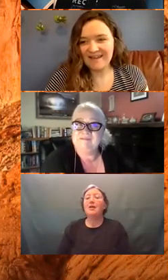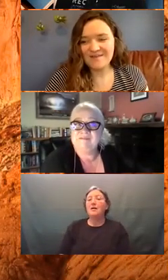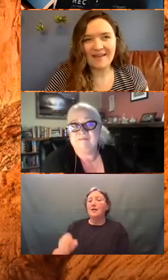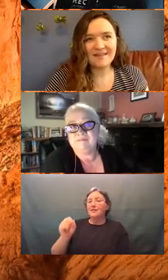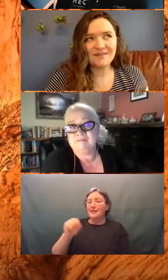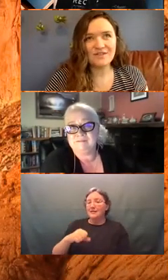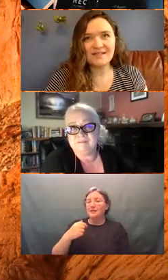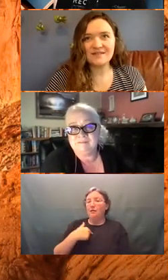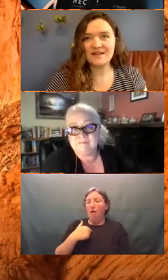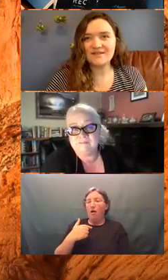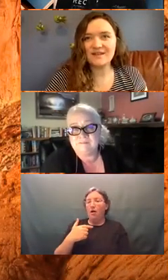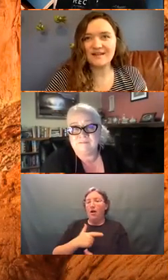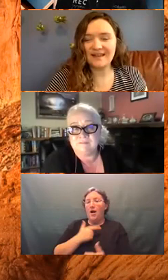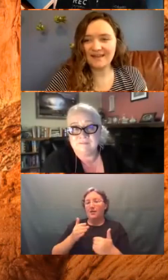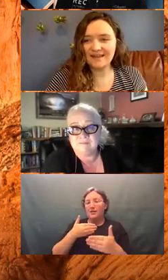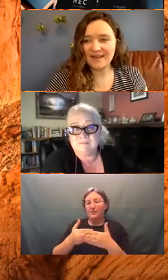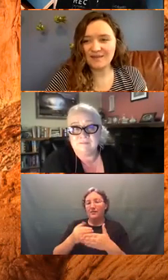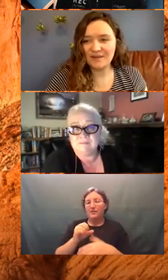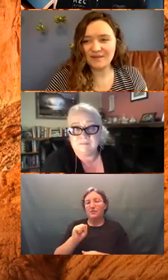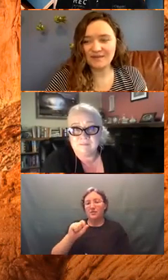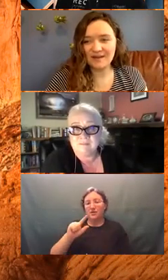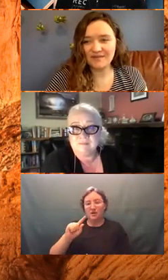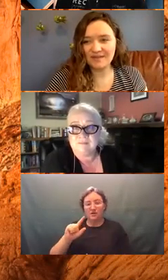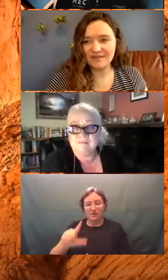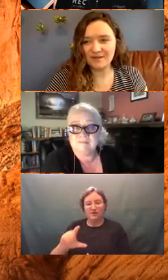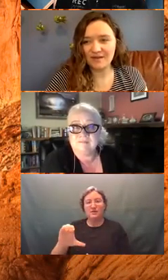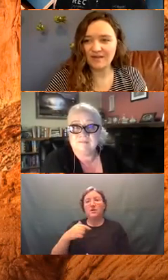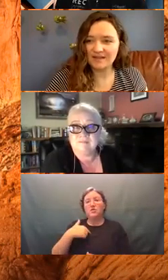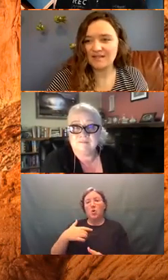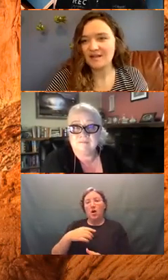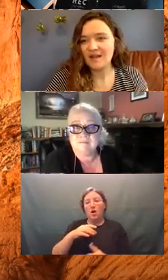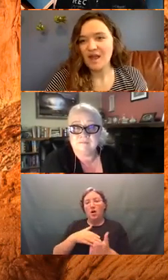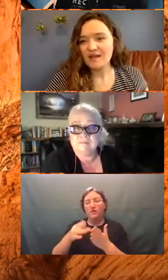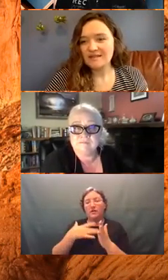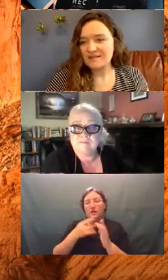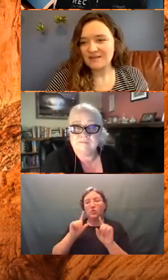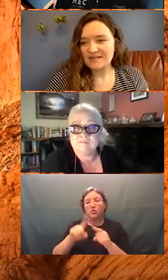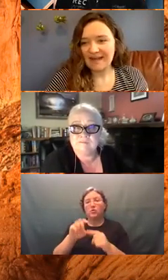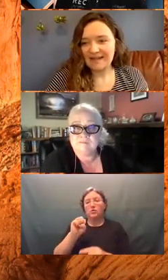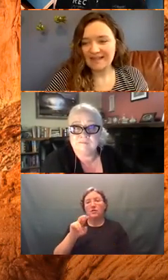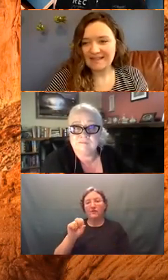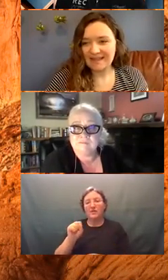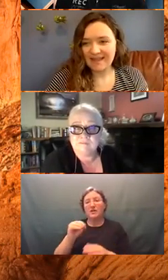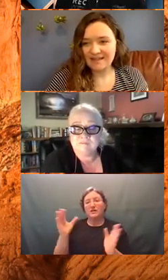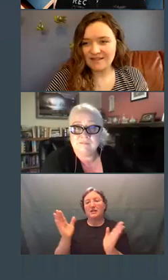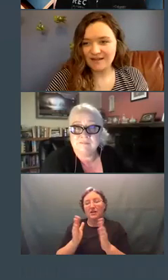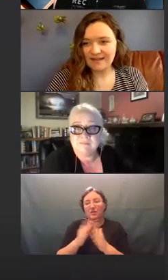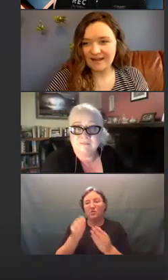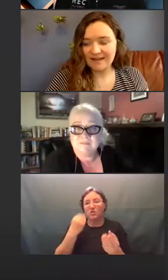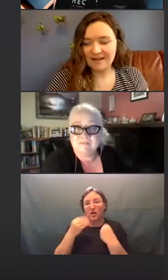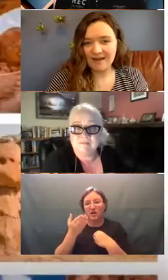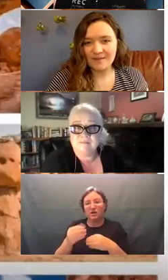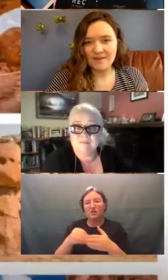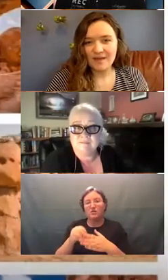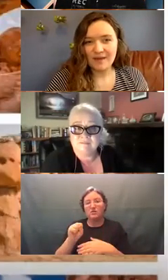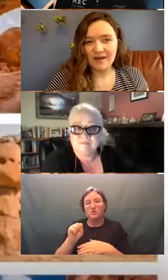Yeah, I live just outside of Salt Lake, so I really often love to go to events and downtown dining, things like that in Salt